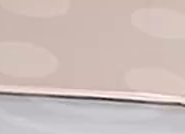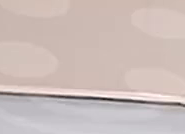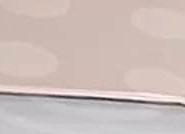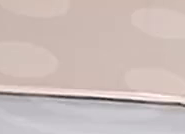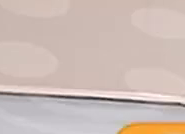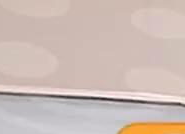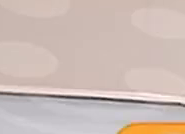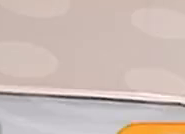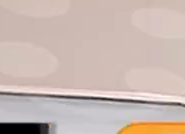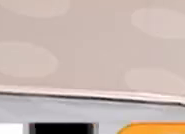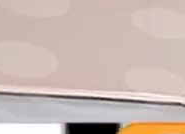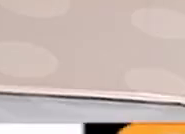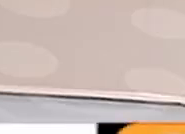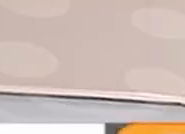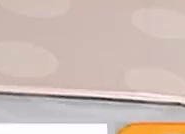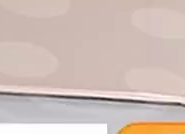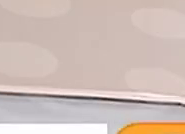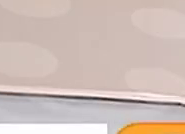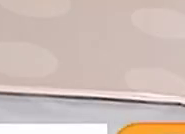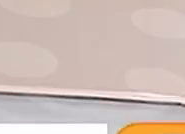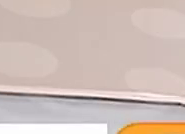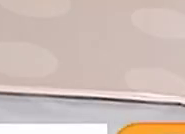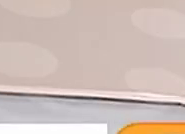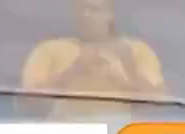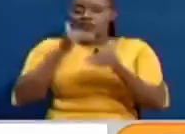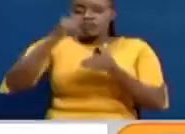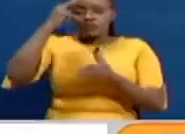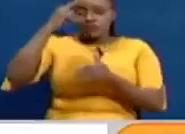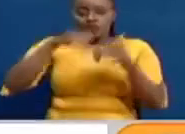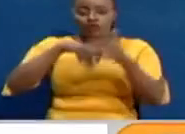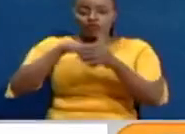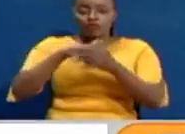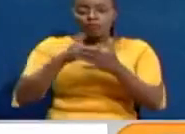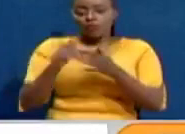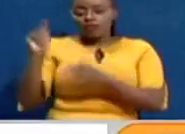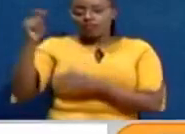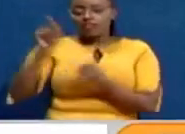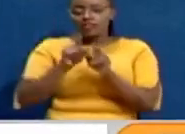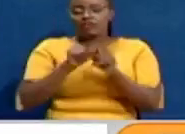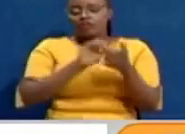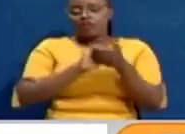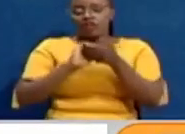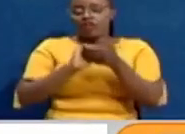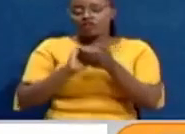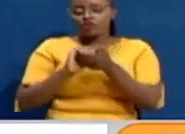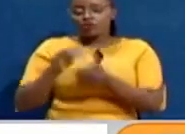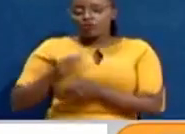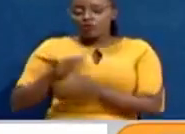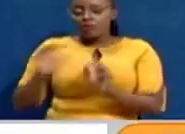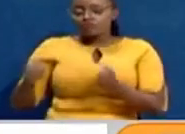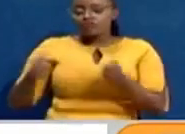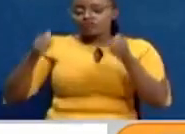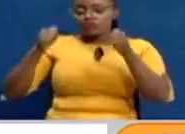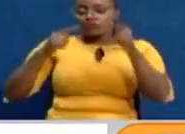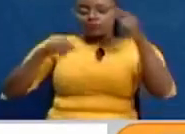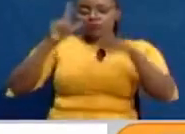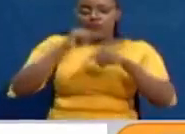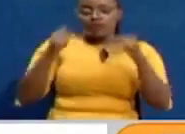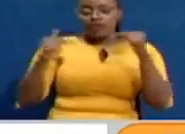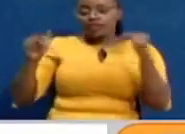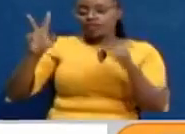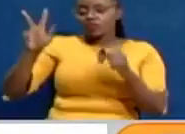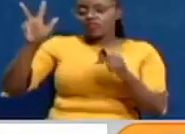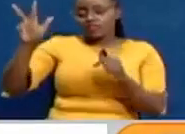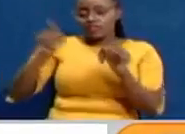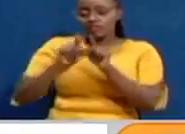Kibera Soccer Ladies will face Zetech Sparks in the second round of the Football Kenya Federation Women's Cup after a 3-1 win over the Kangemi Starlets at